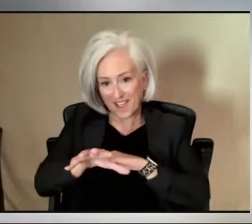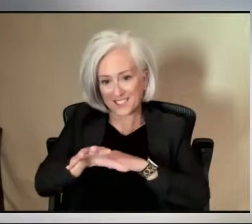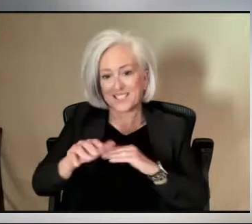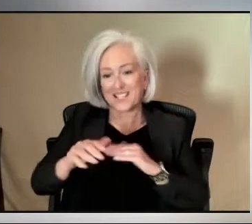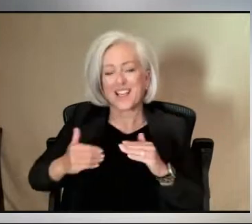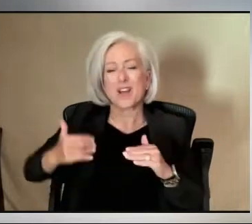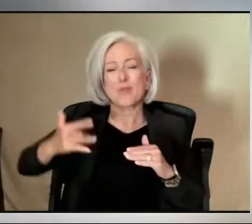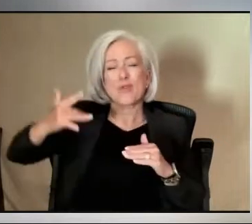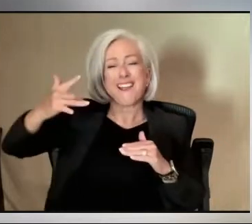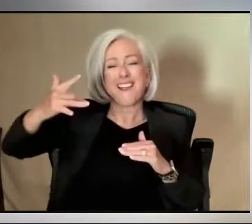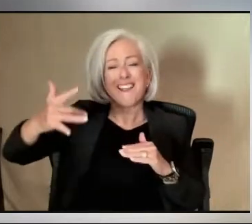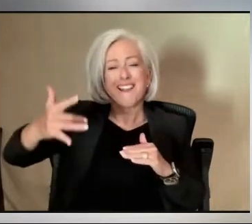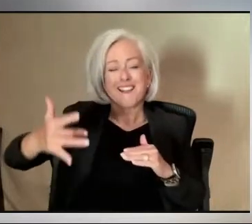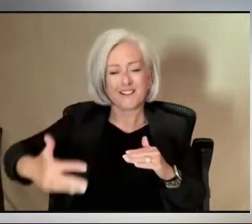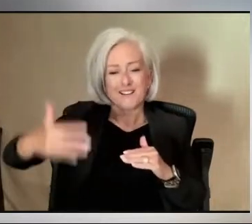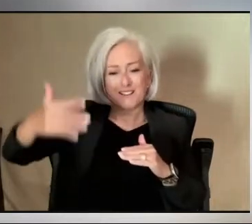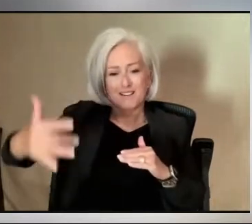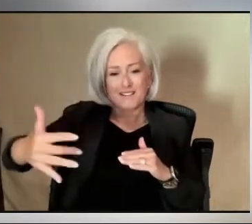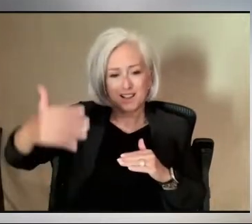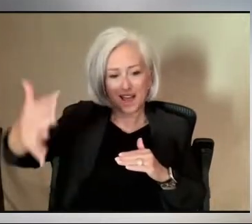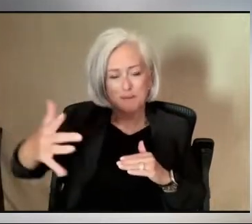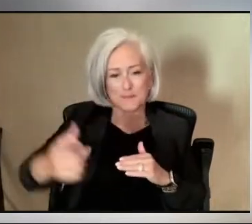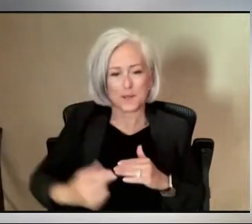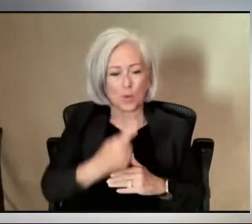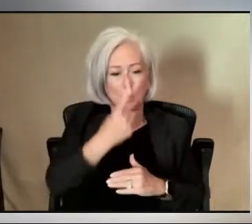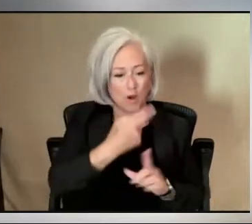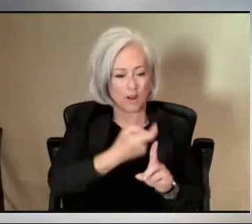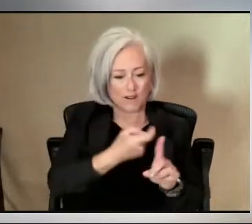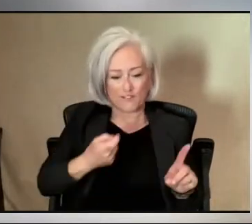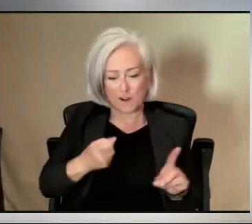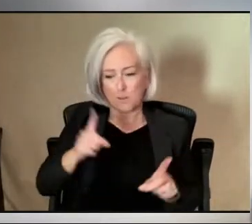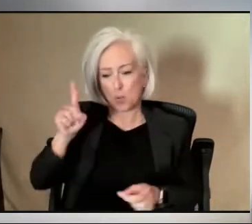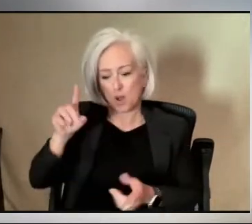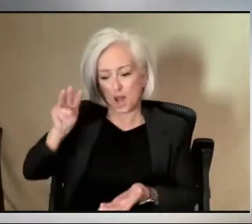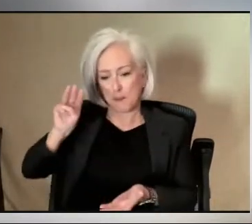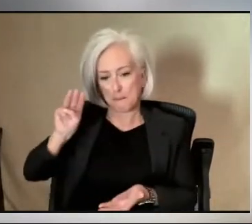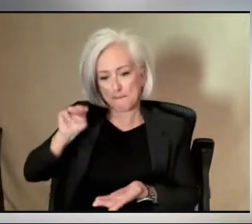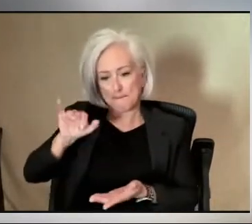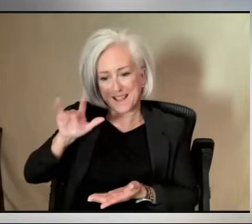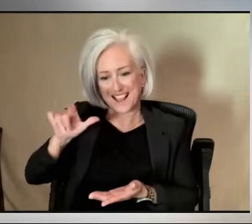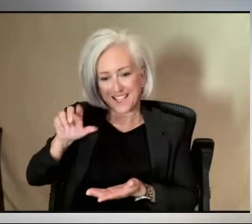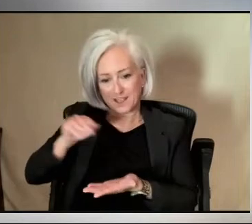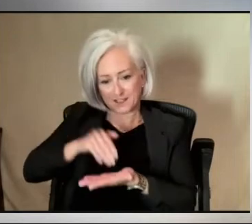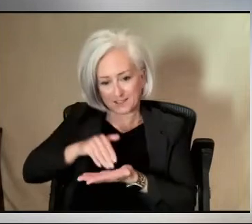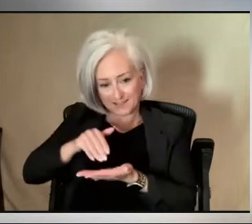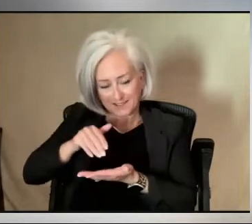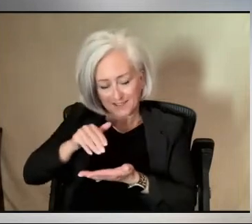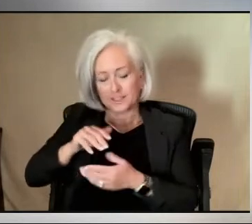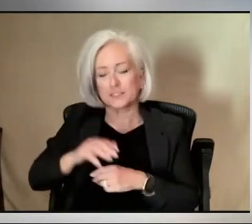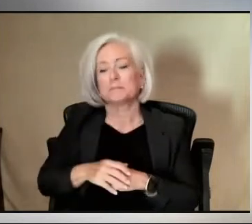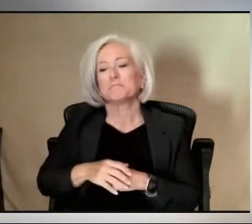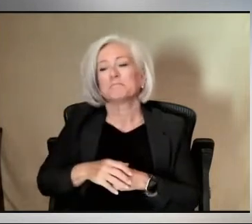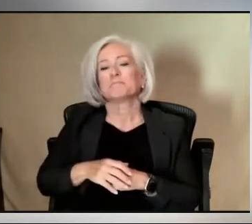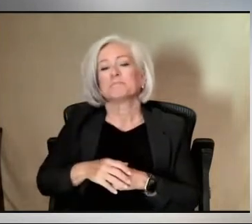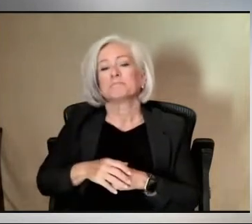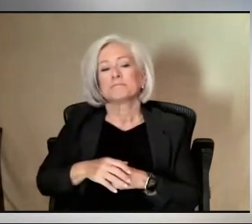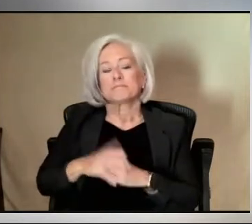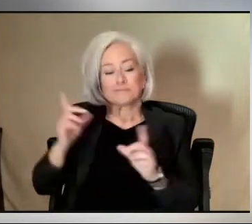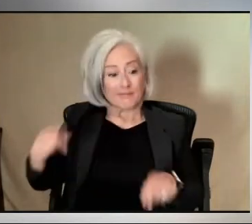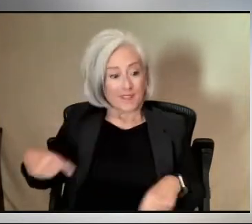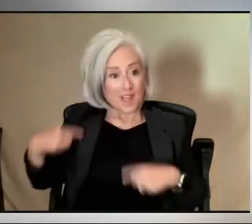in a million. I mean, that's by any stretch of the imagination. Up till now, that would